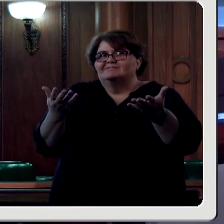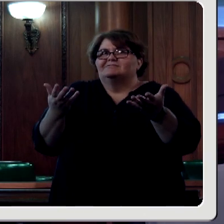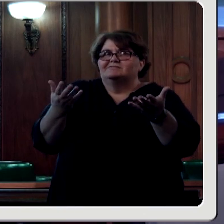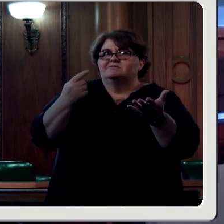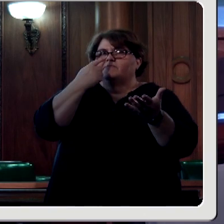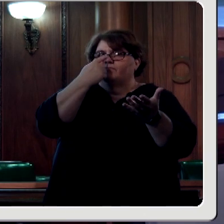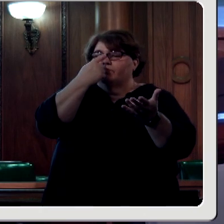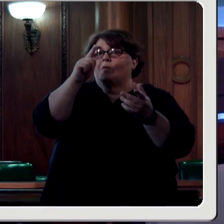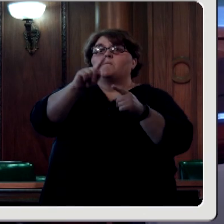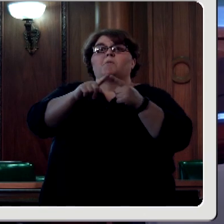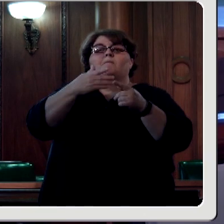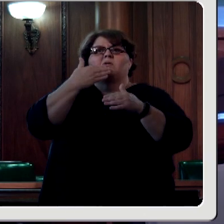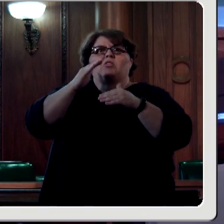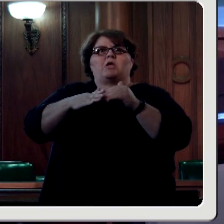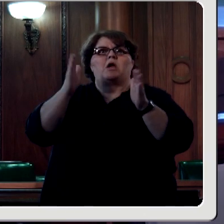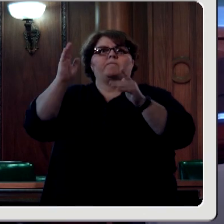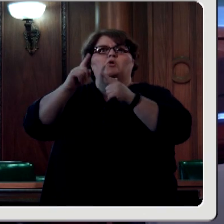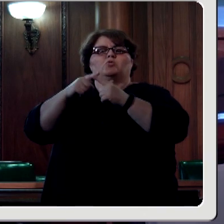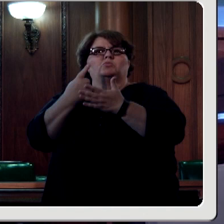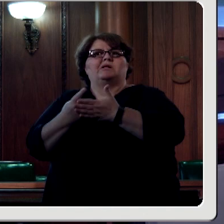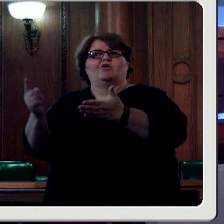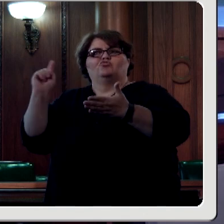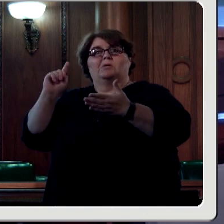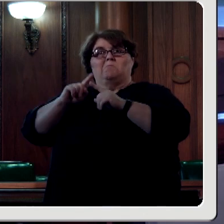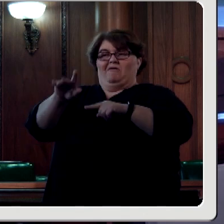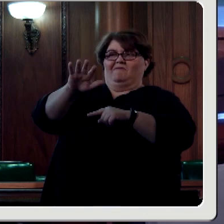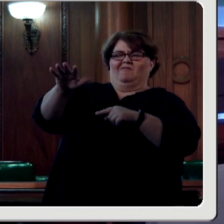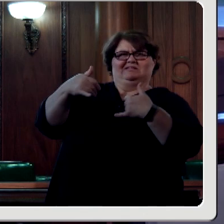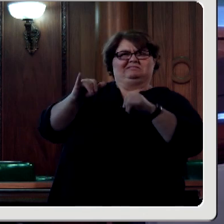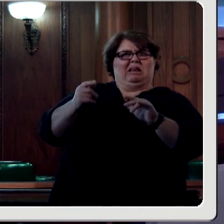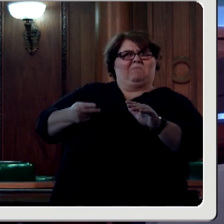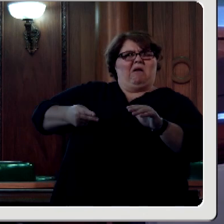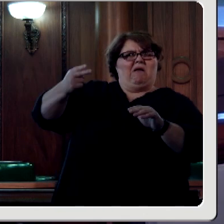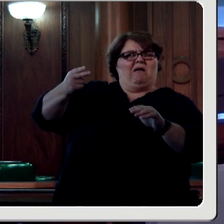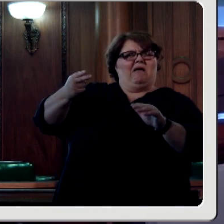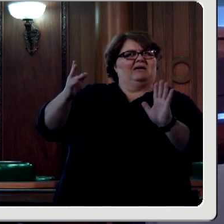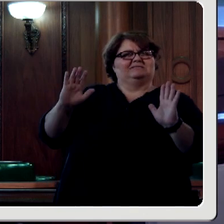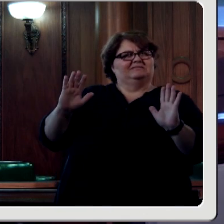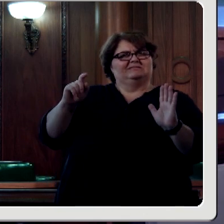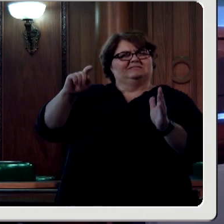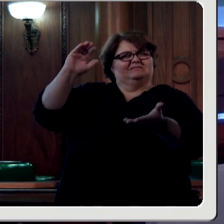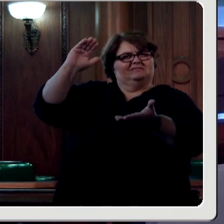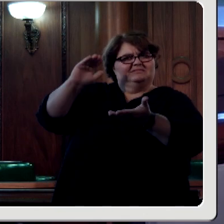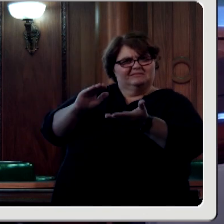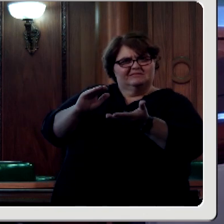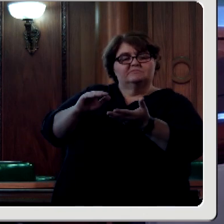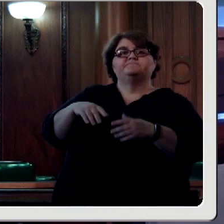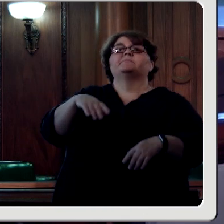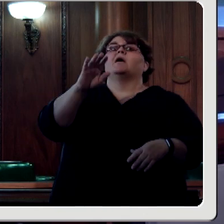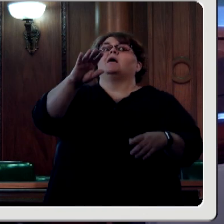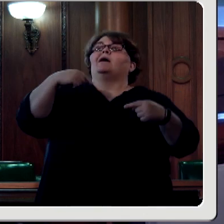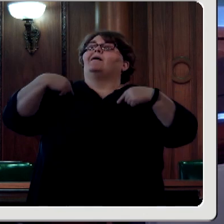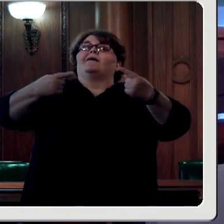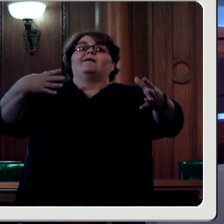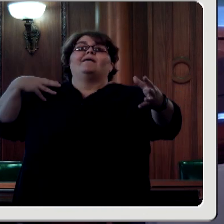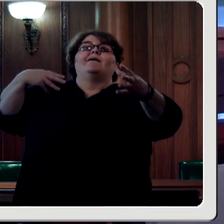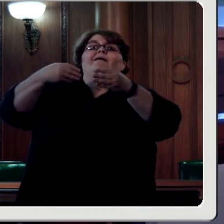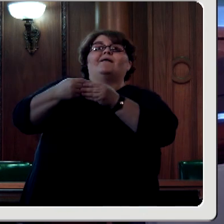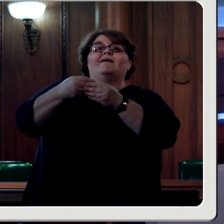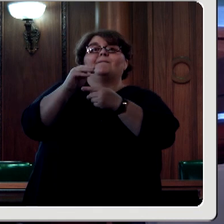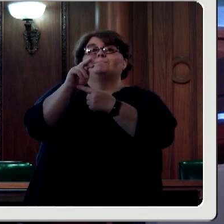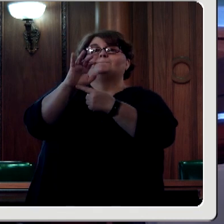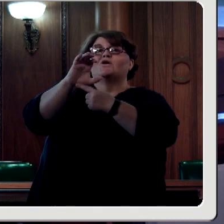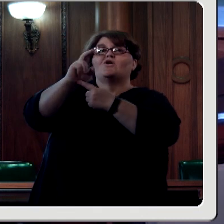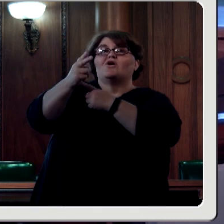stay ever vigilant. Total confirmed cases, and again, we're trying to reconcile with MAVEN. We have